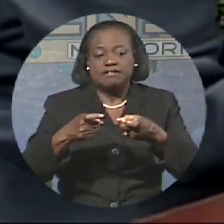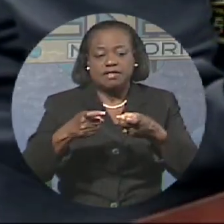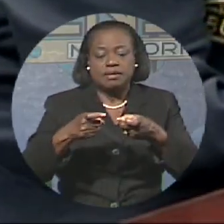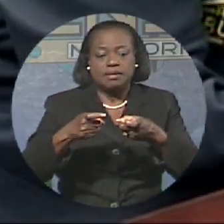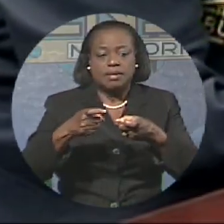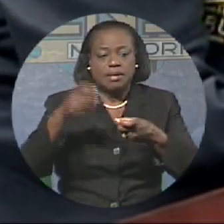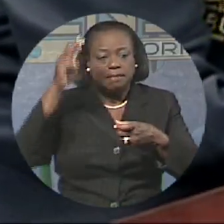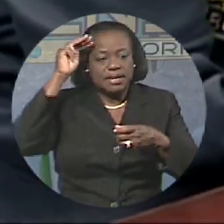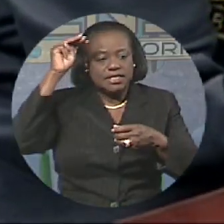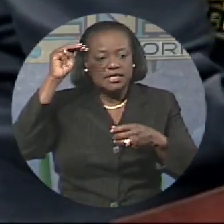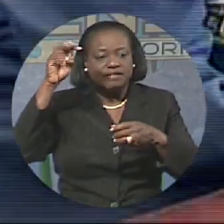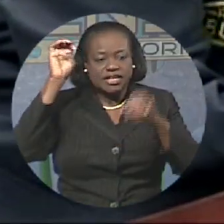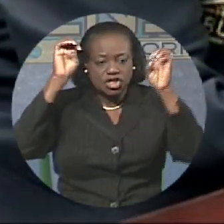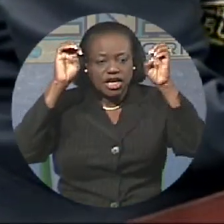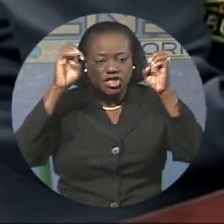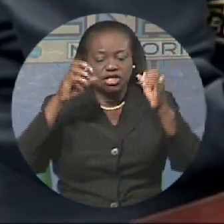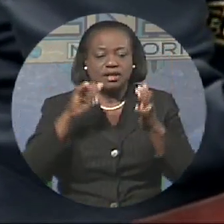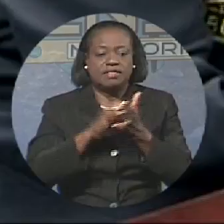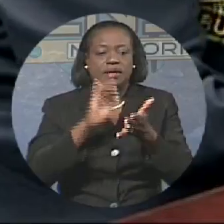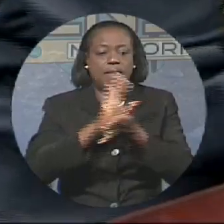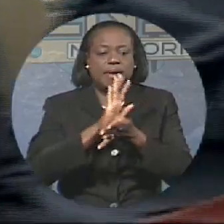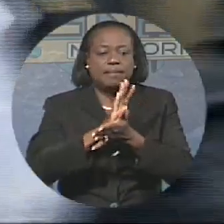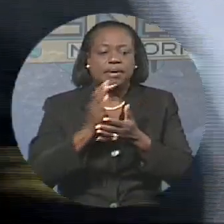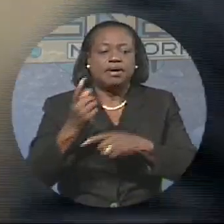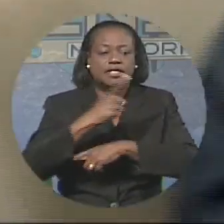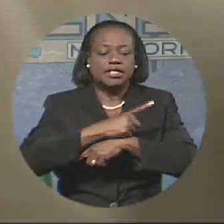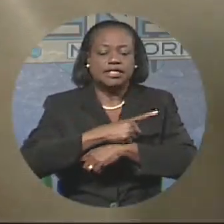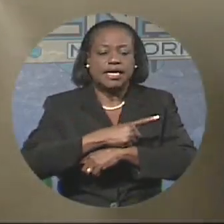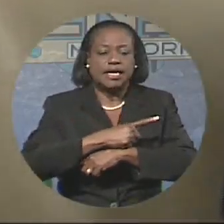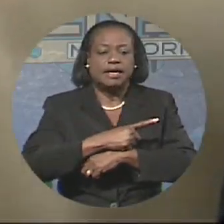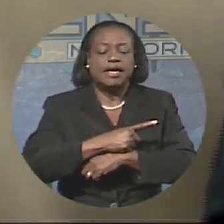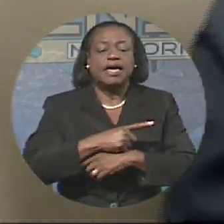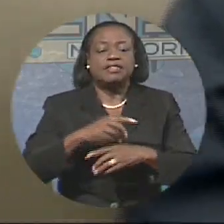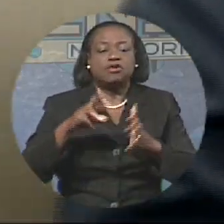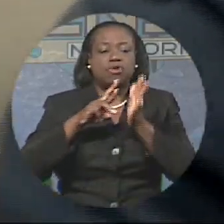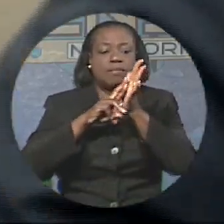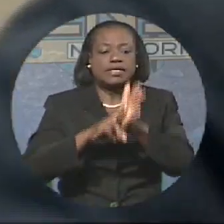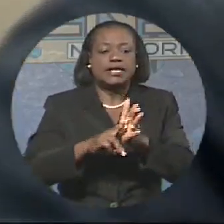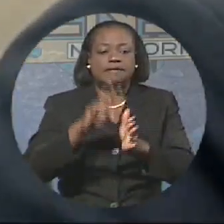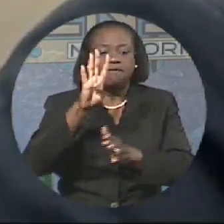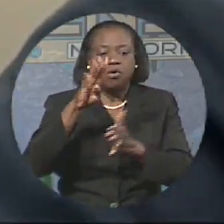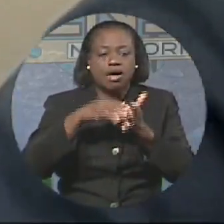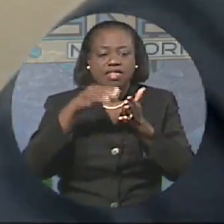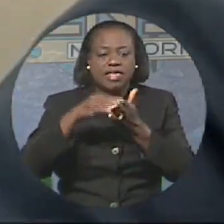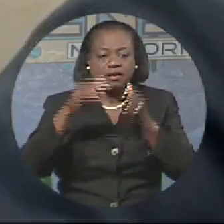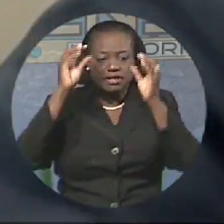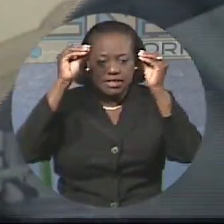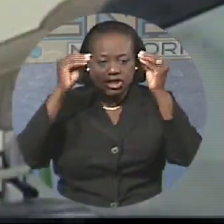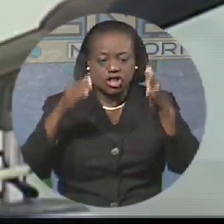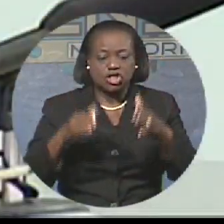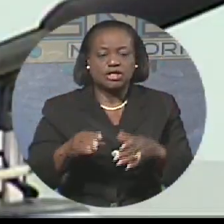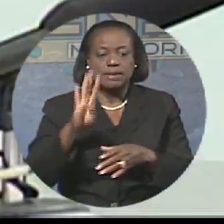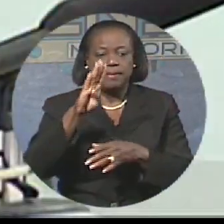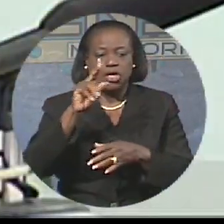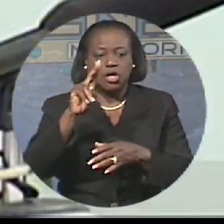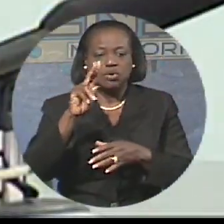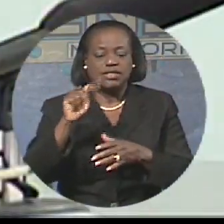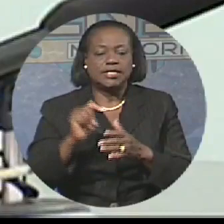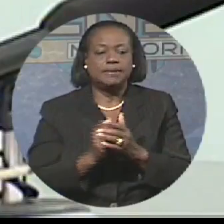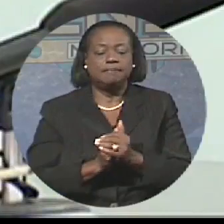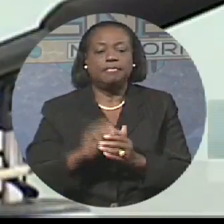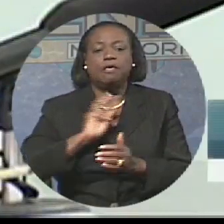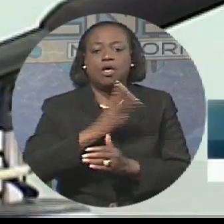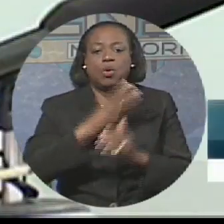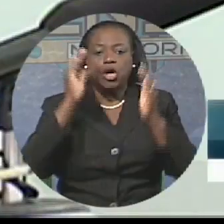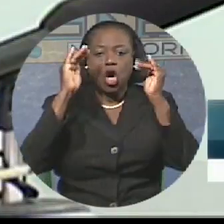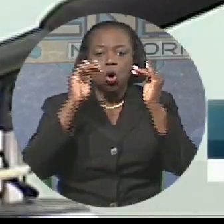current contract expires in 2 months. The BUT right now represents 4,000 teachers. We hope